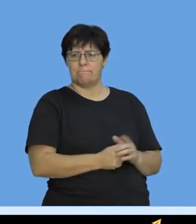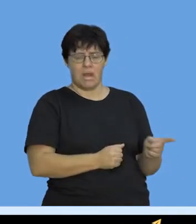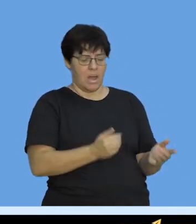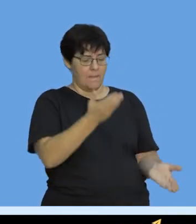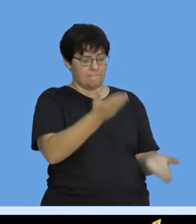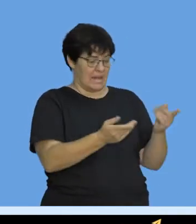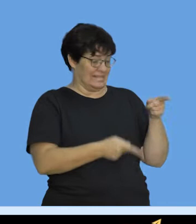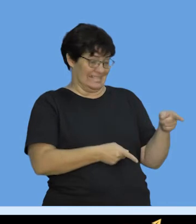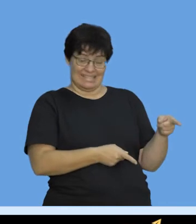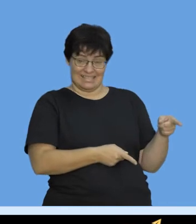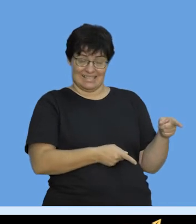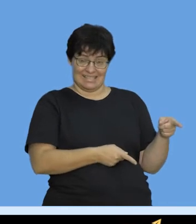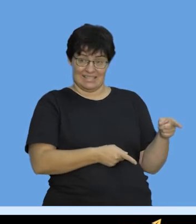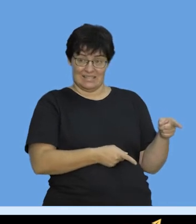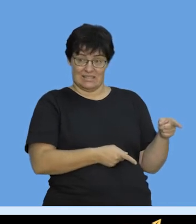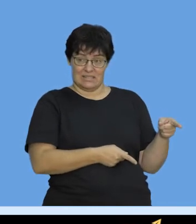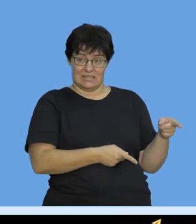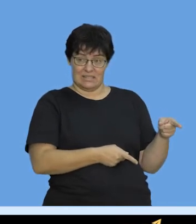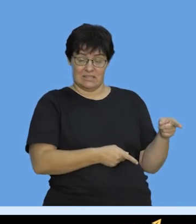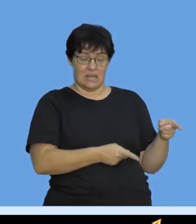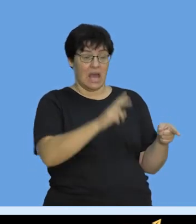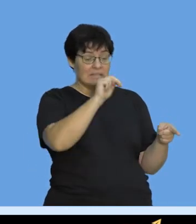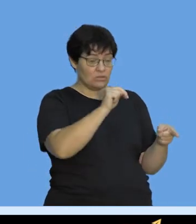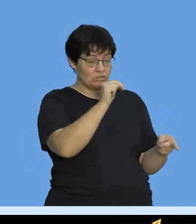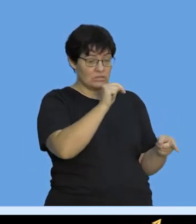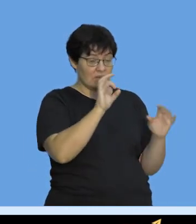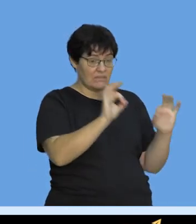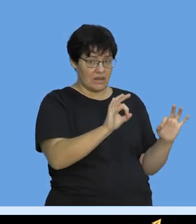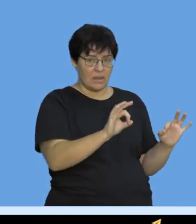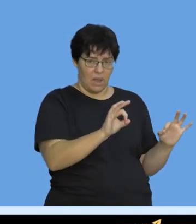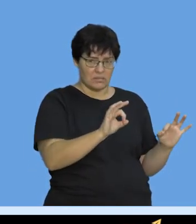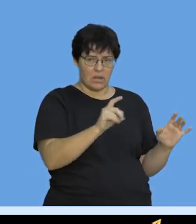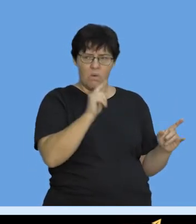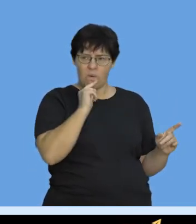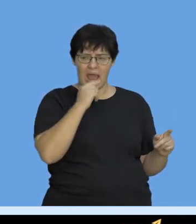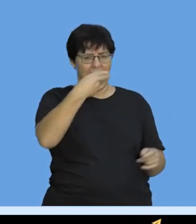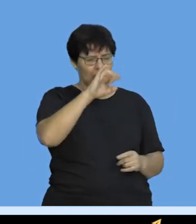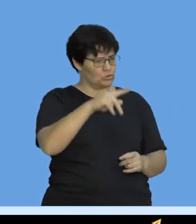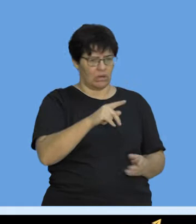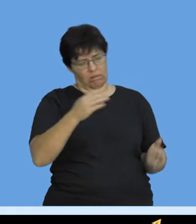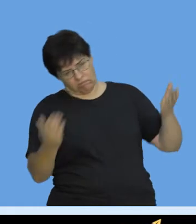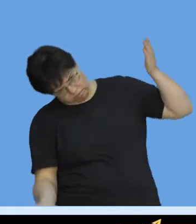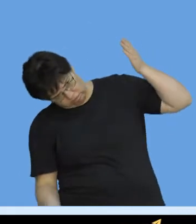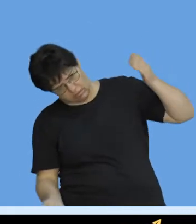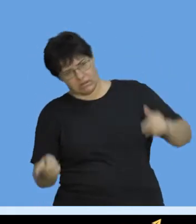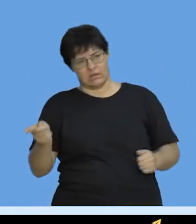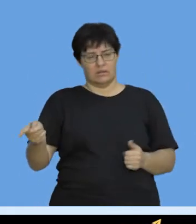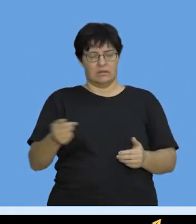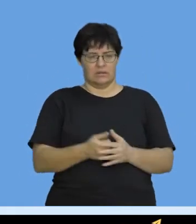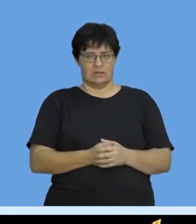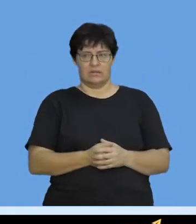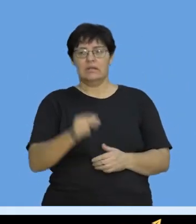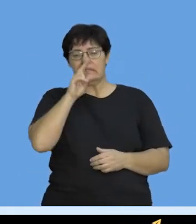balanced, okay? So if the nitrogen is fine, then we need to do something about the hydrogen. If we focus our attention on